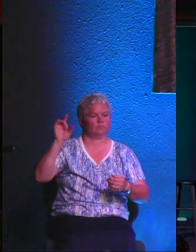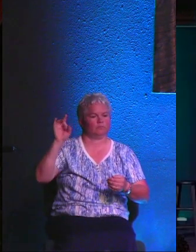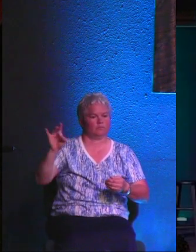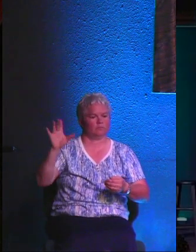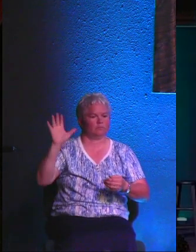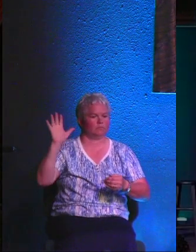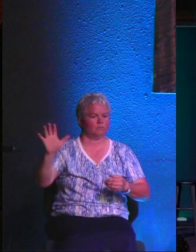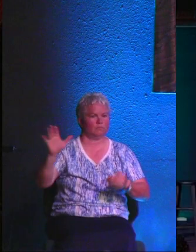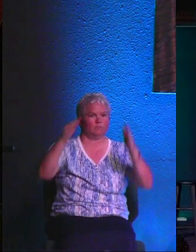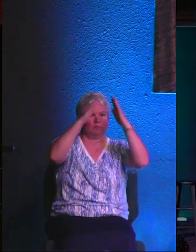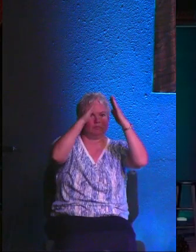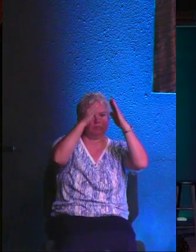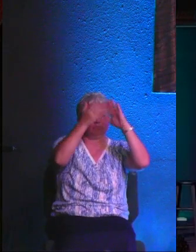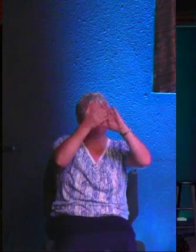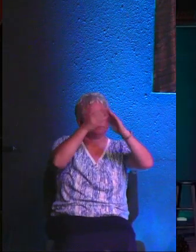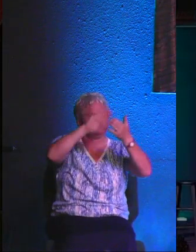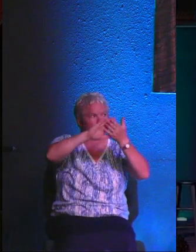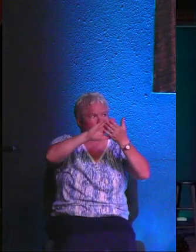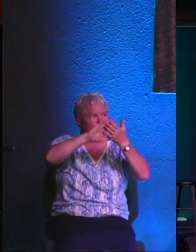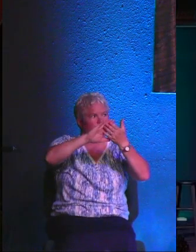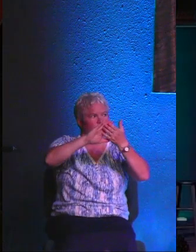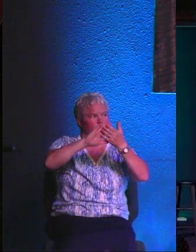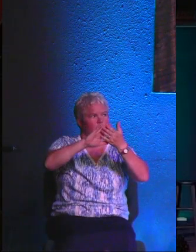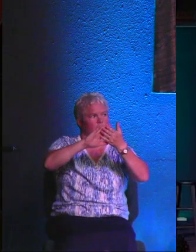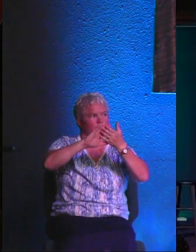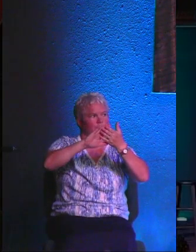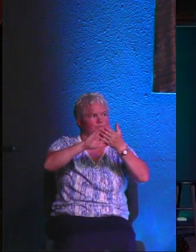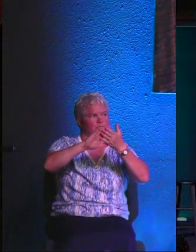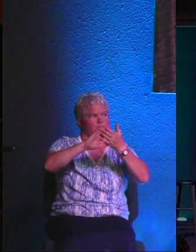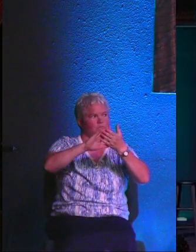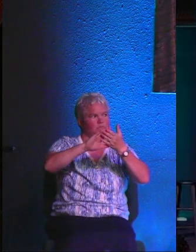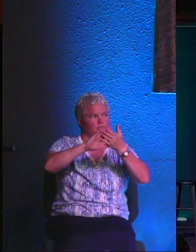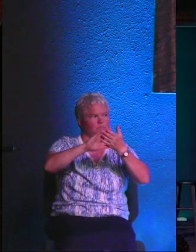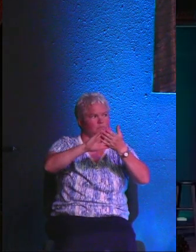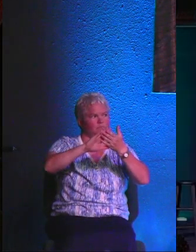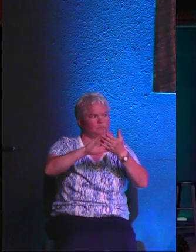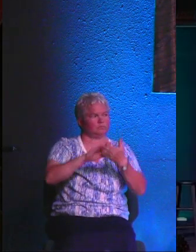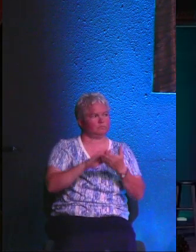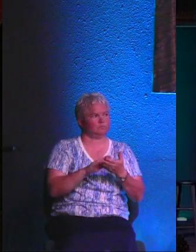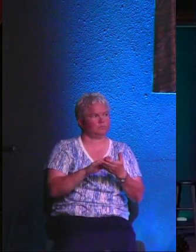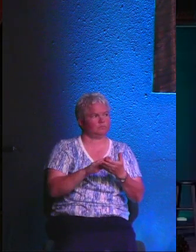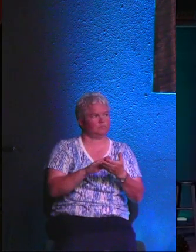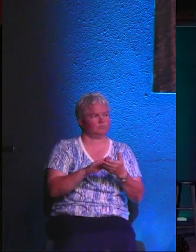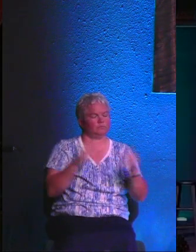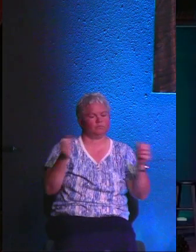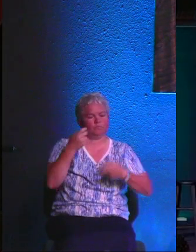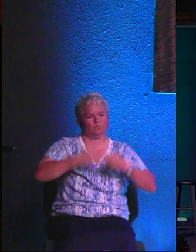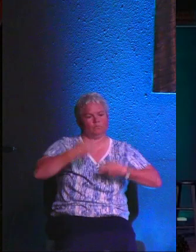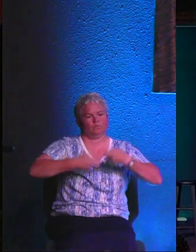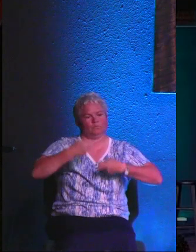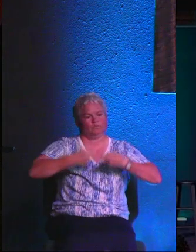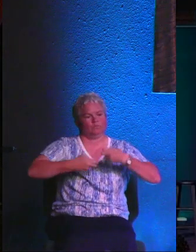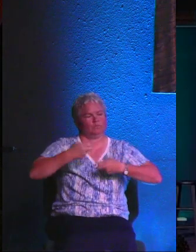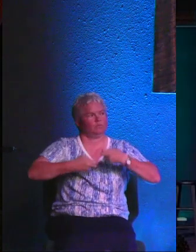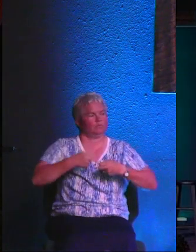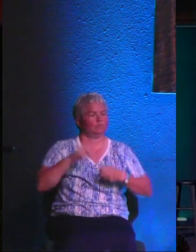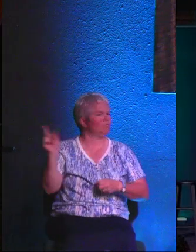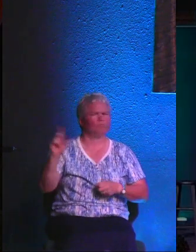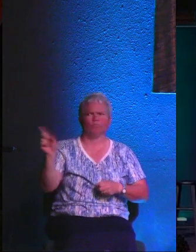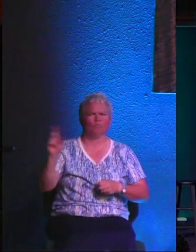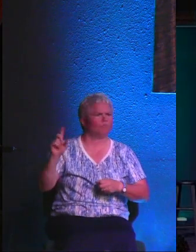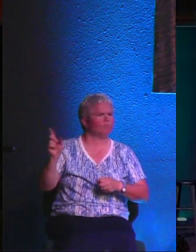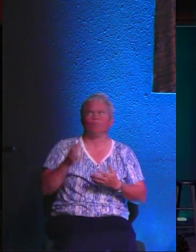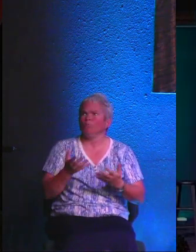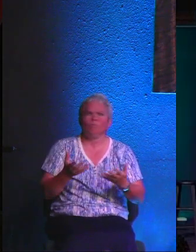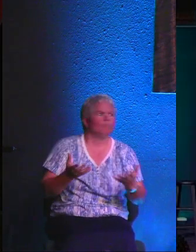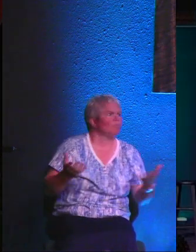185 other structures. And in that moment, there was so much chaos. where is